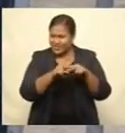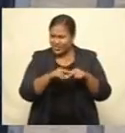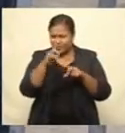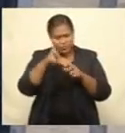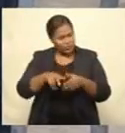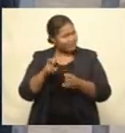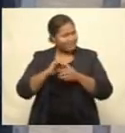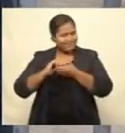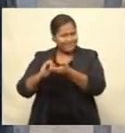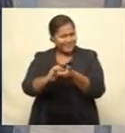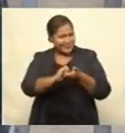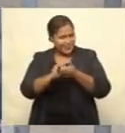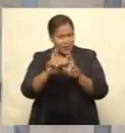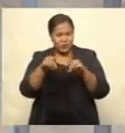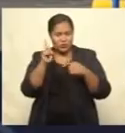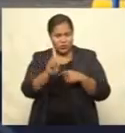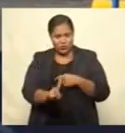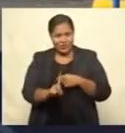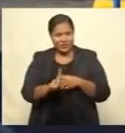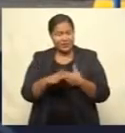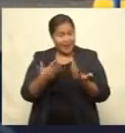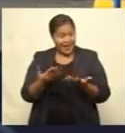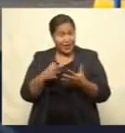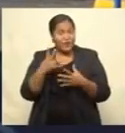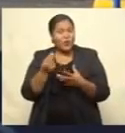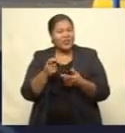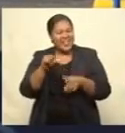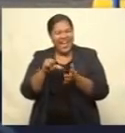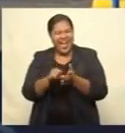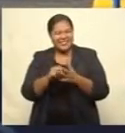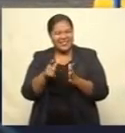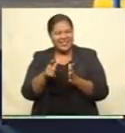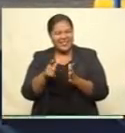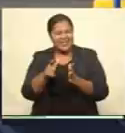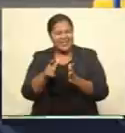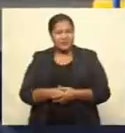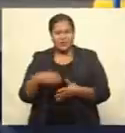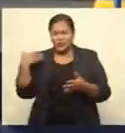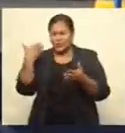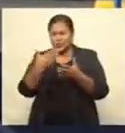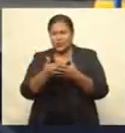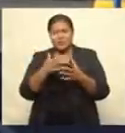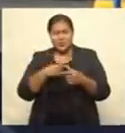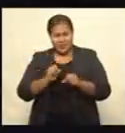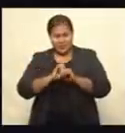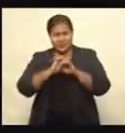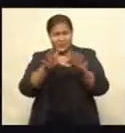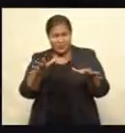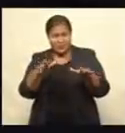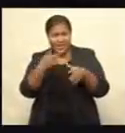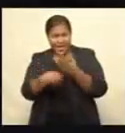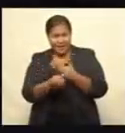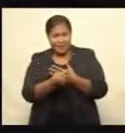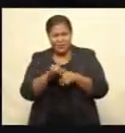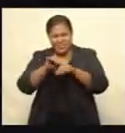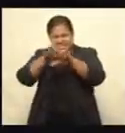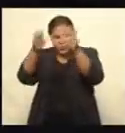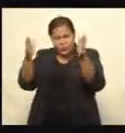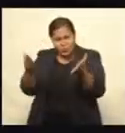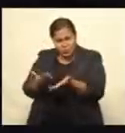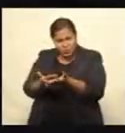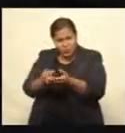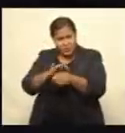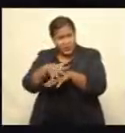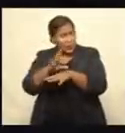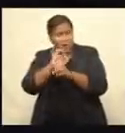united during these trying times. In 100 years that we have an outbreak as such, it's a global pandemic. If we don't stand